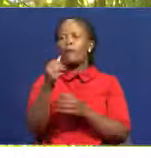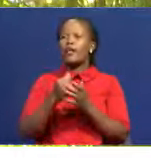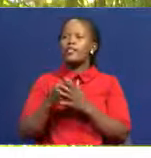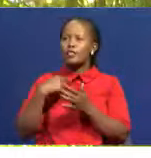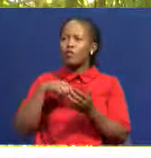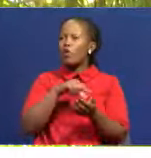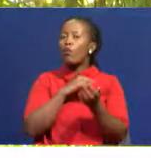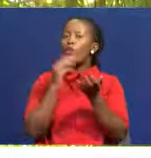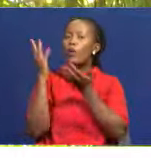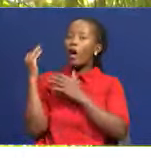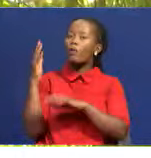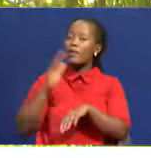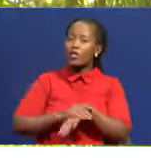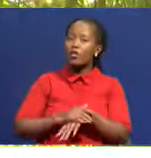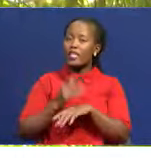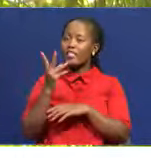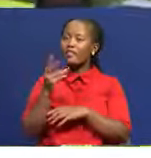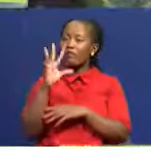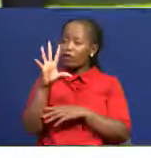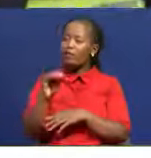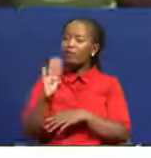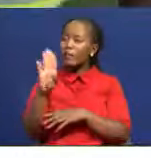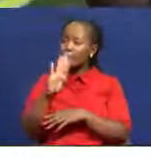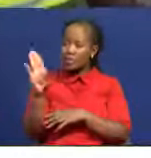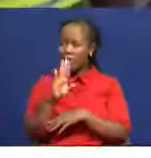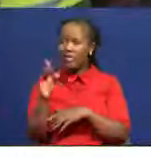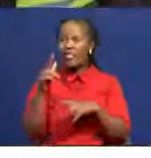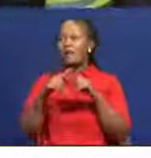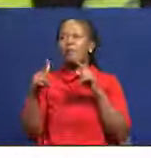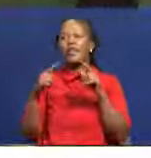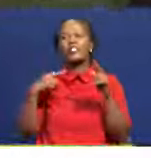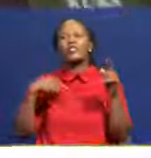450 billion. We got 50 billion less.